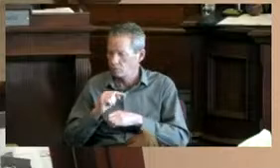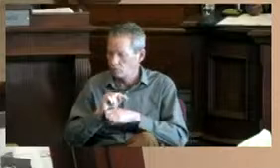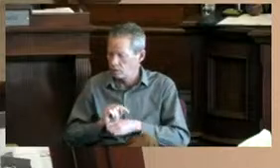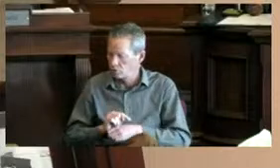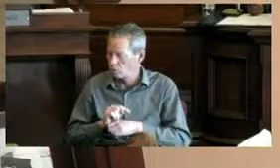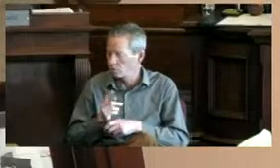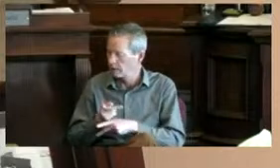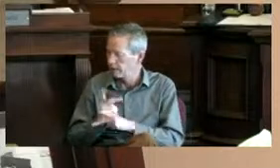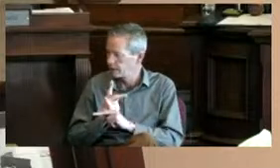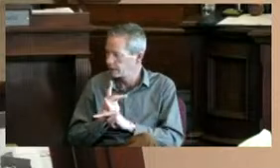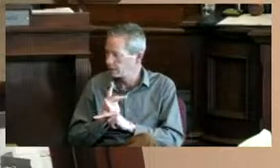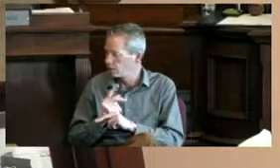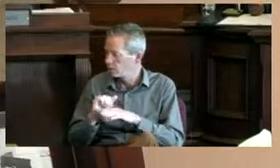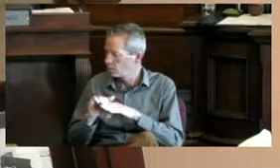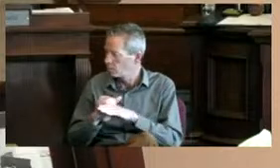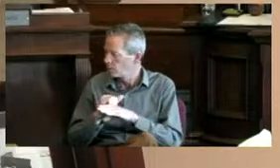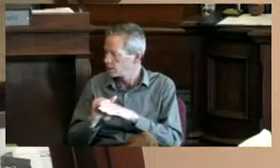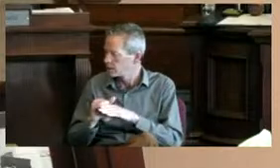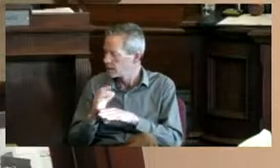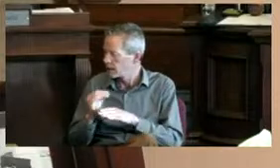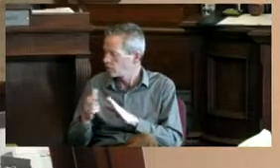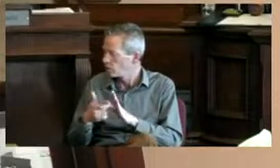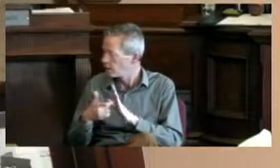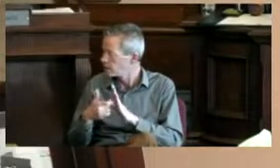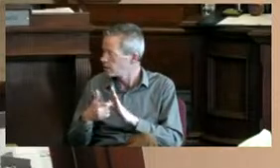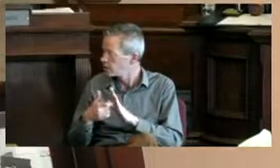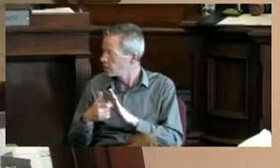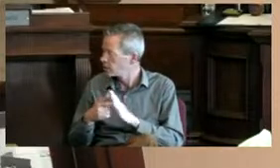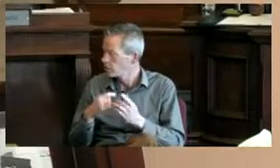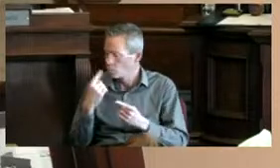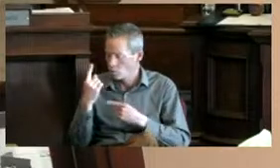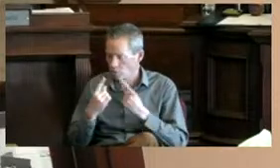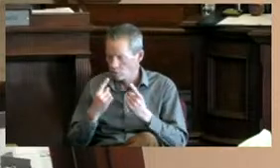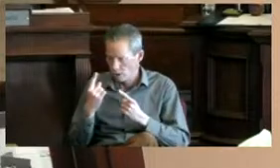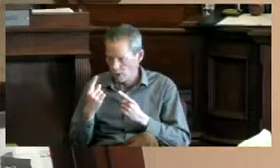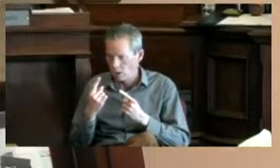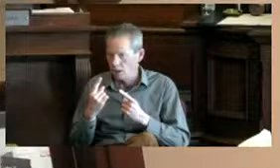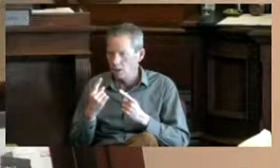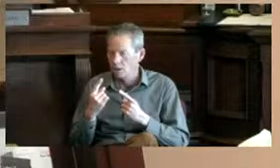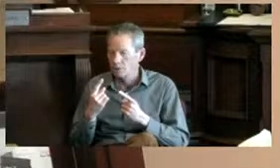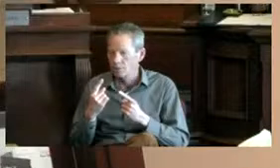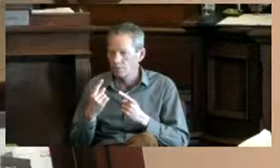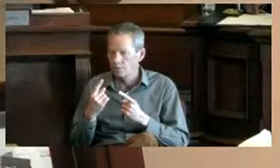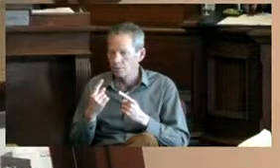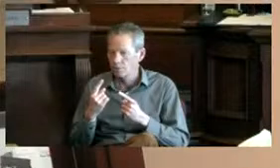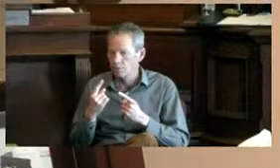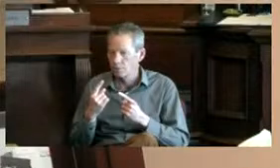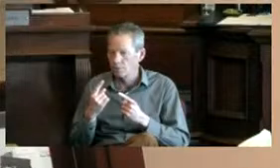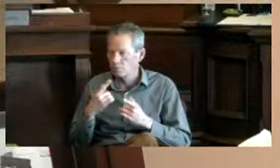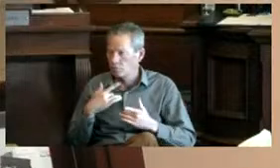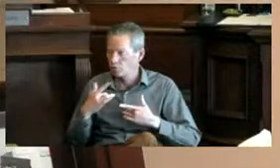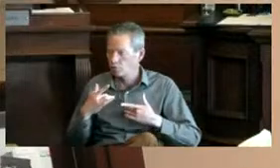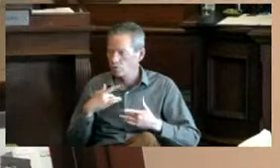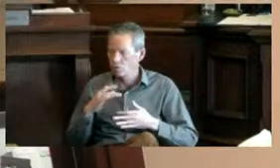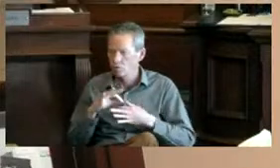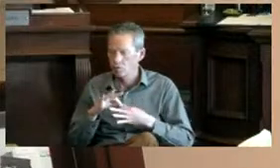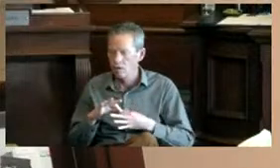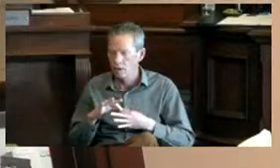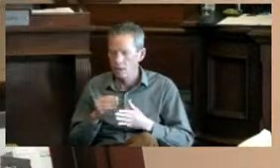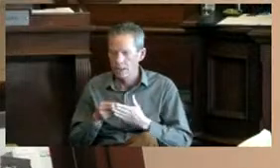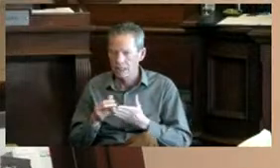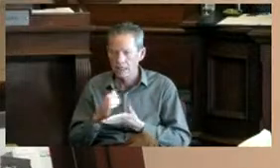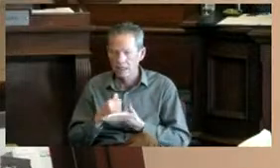lending practices and criteria. So I'm just wondering, with a concern around